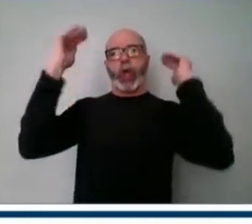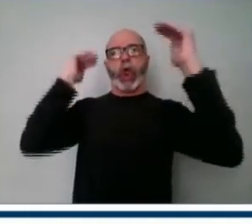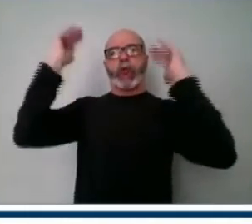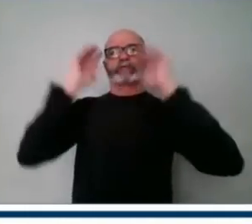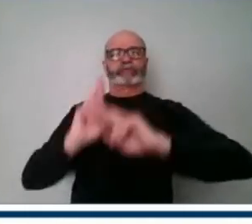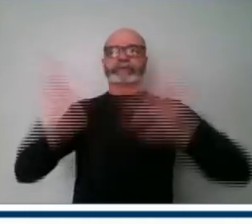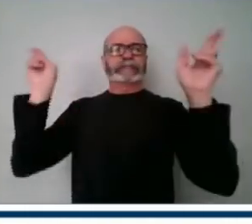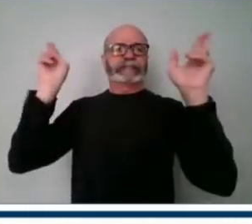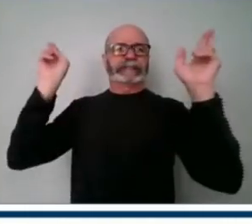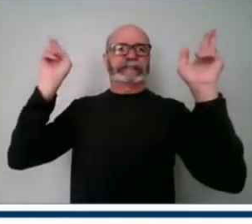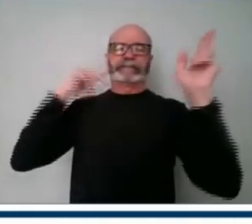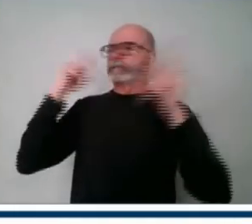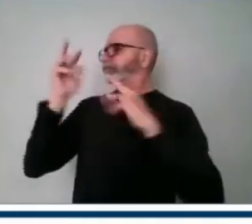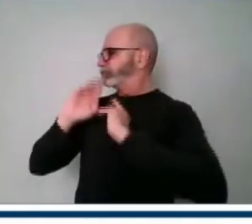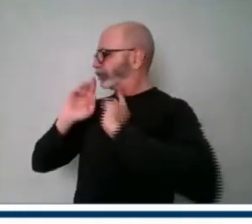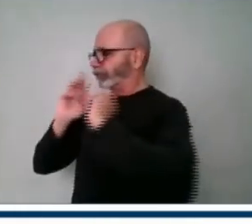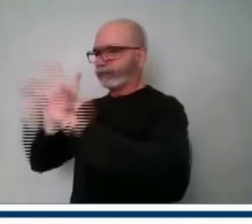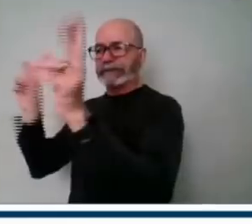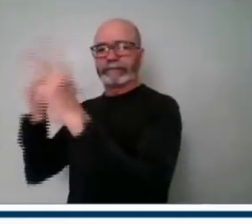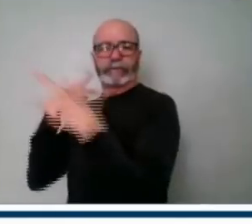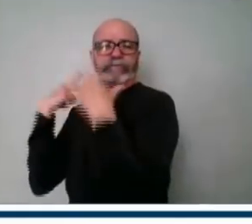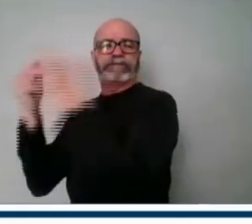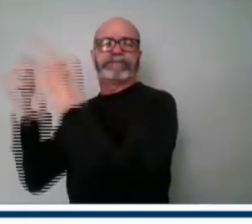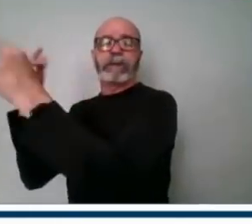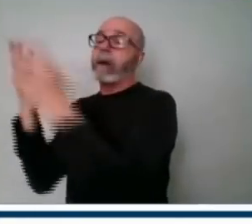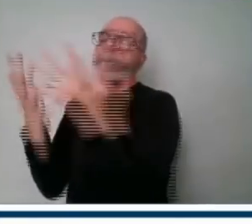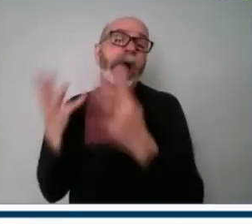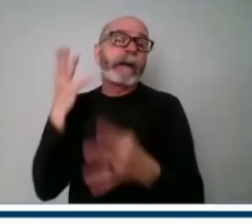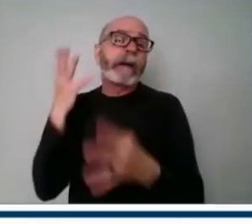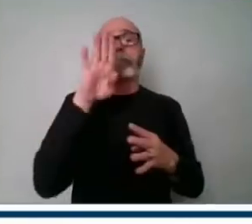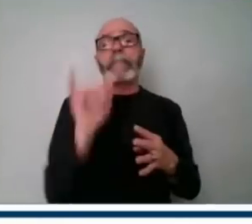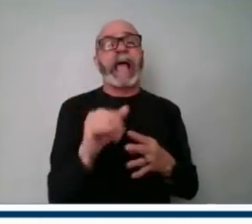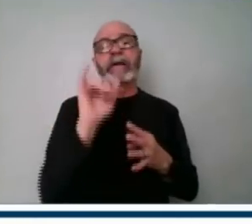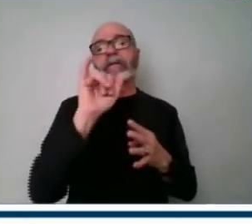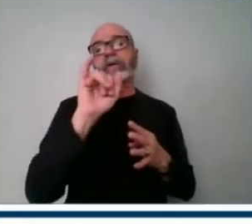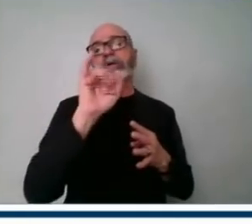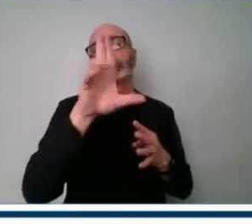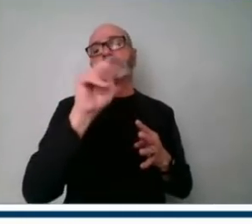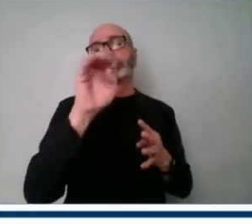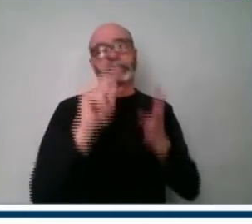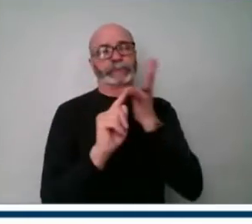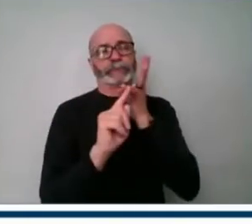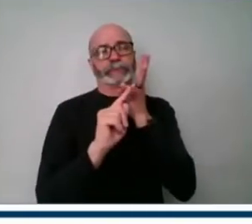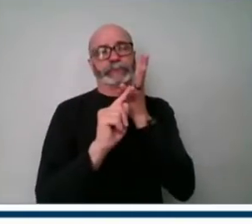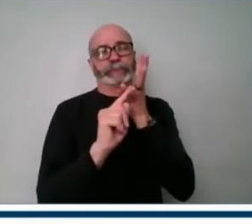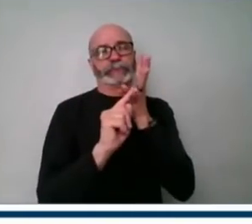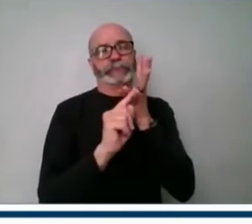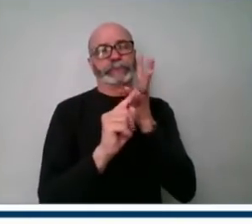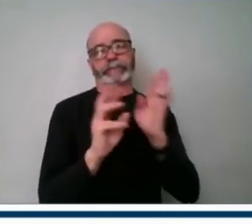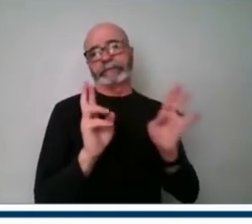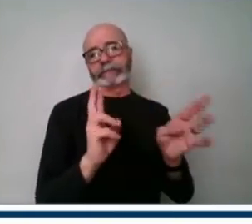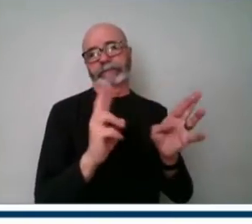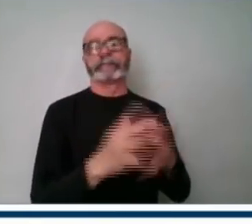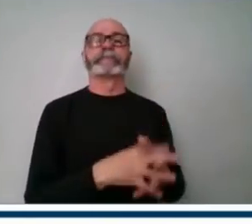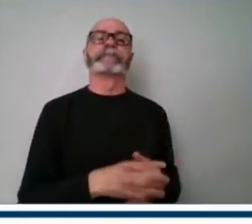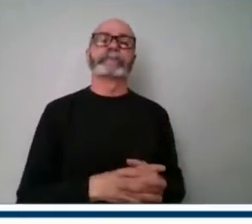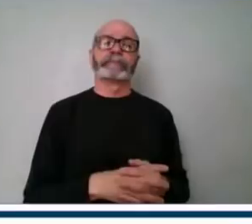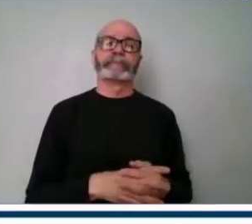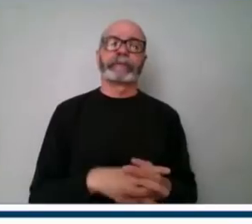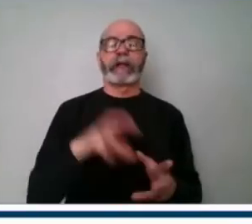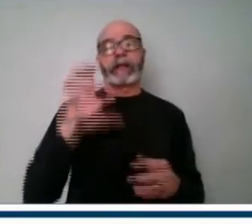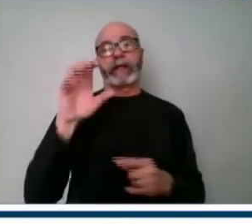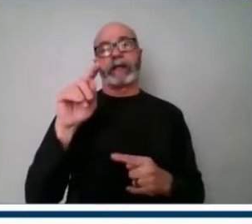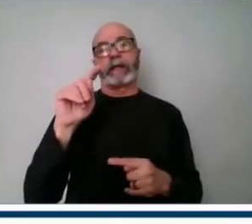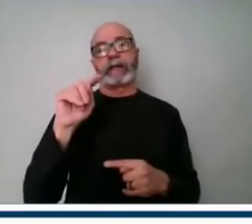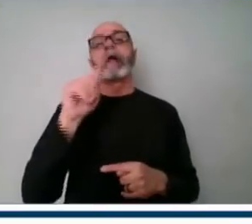of June. Next, we'll move on to the coast. Victoria Walton. Victoria, are you there? Yes, thank you. This question is